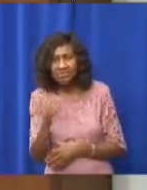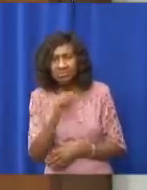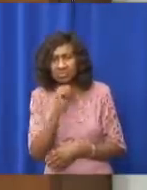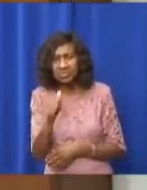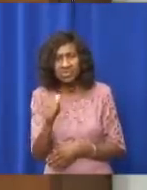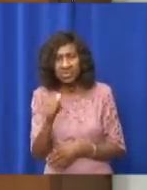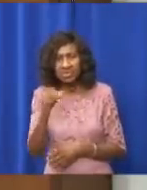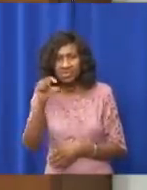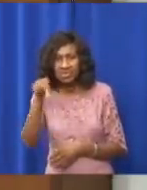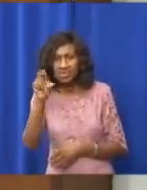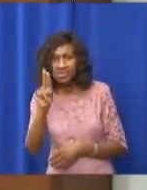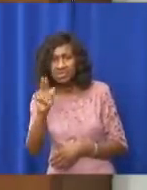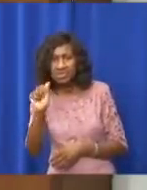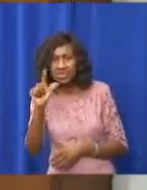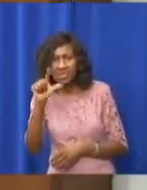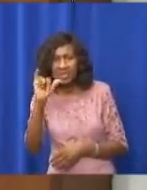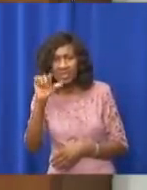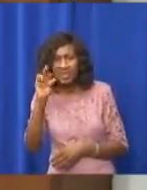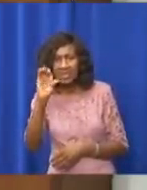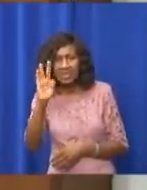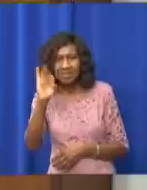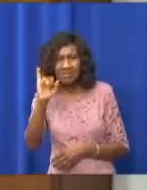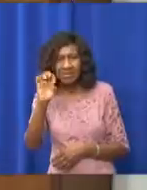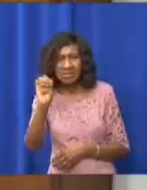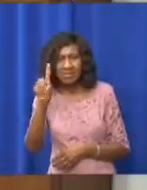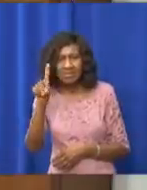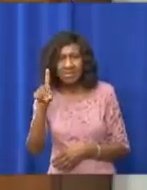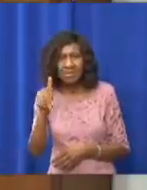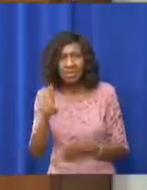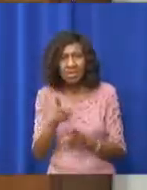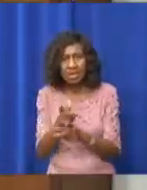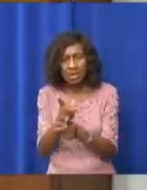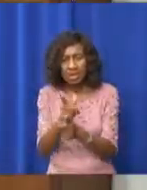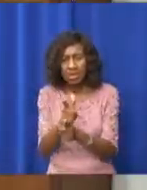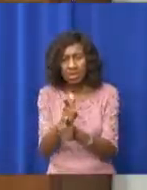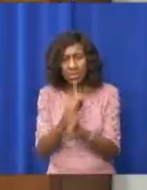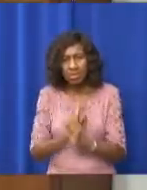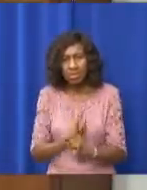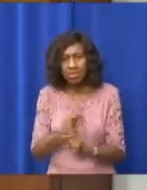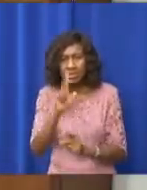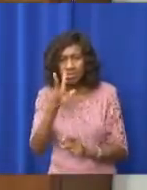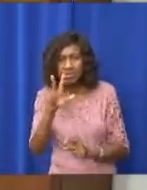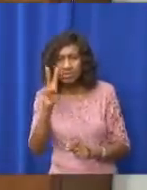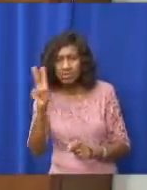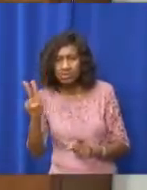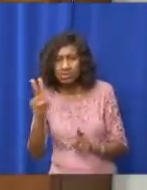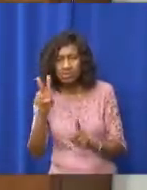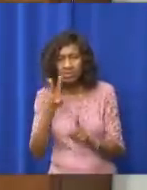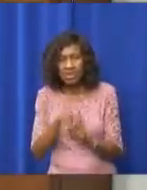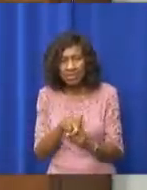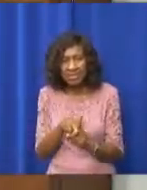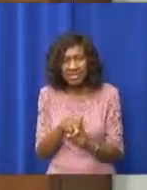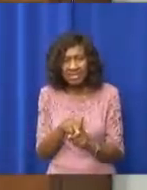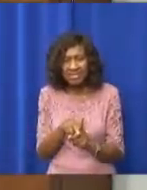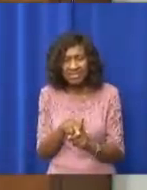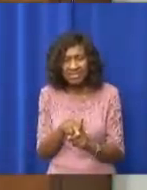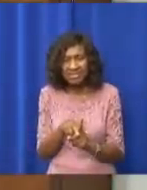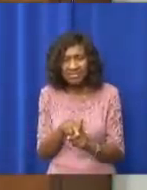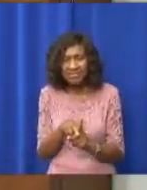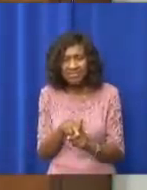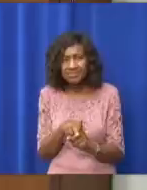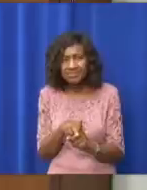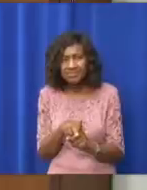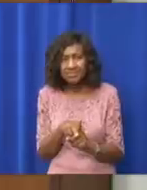qualified. On the loans, we received 32 loan applications. We have